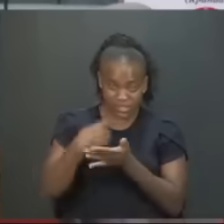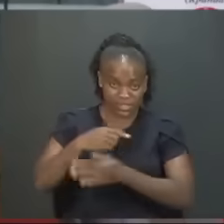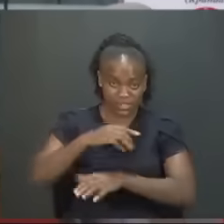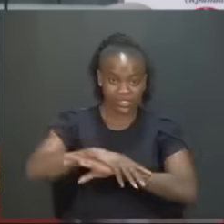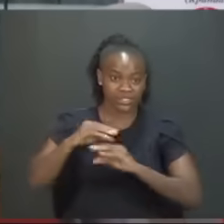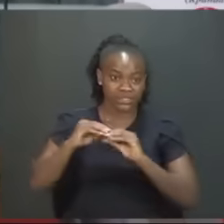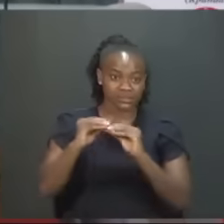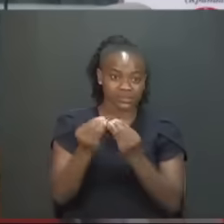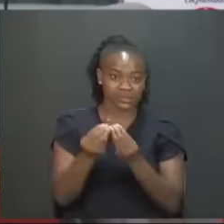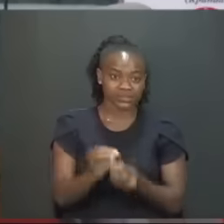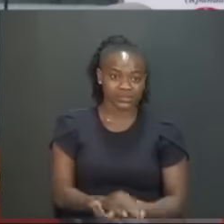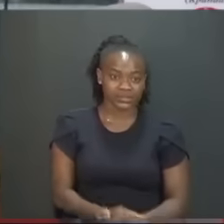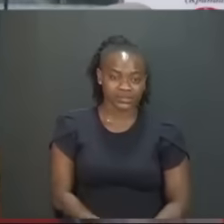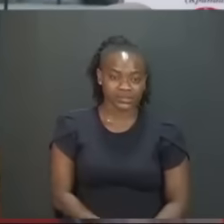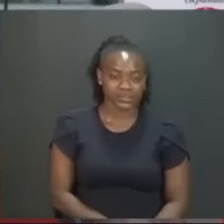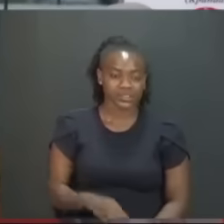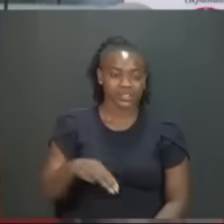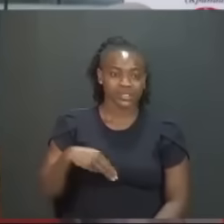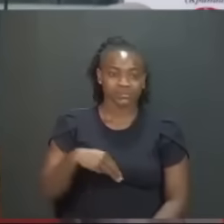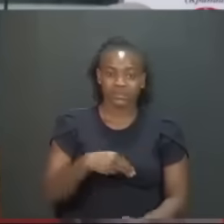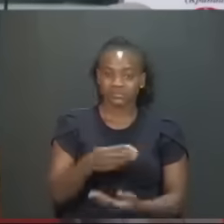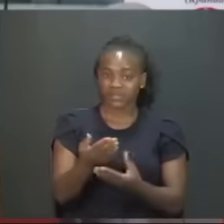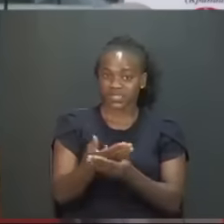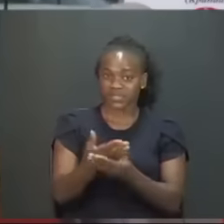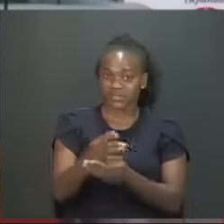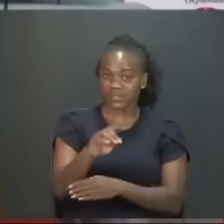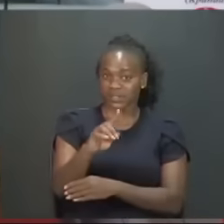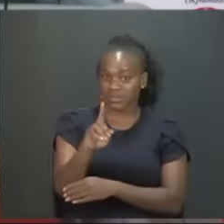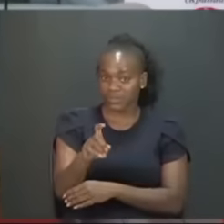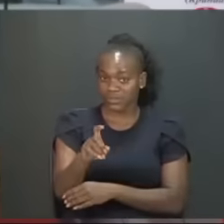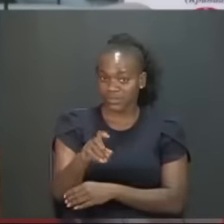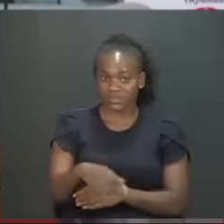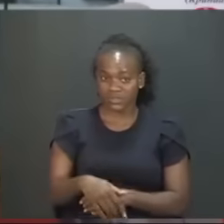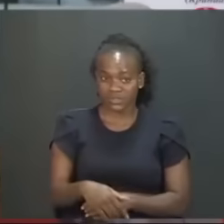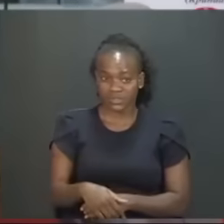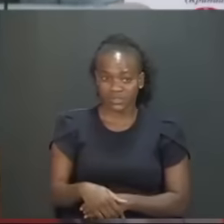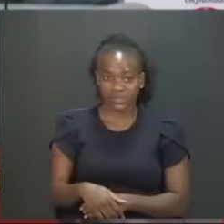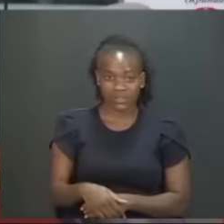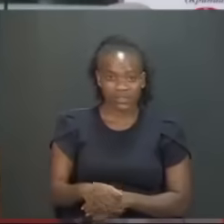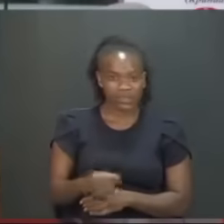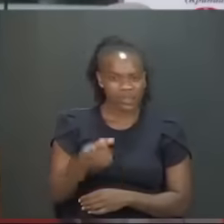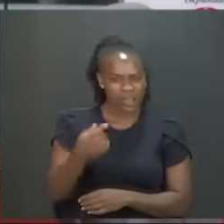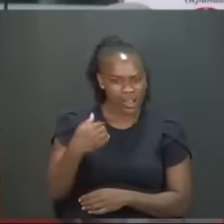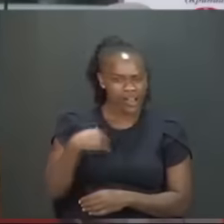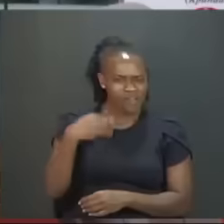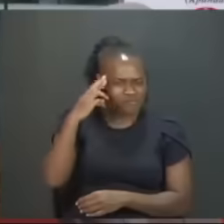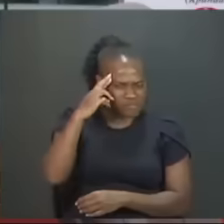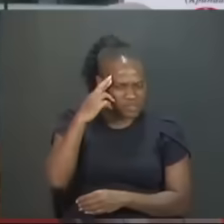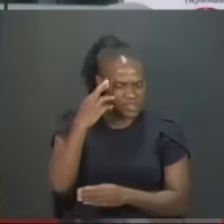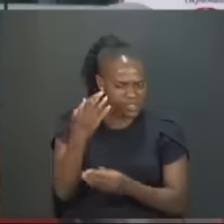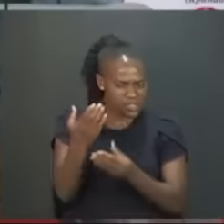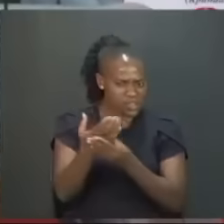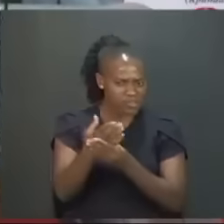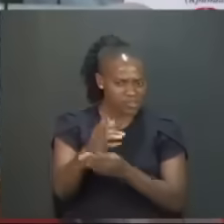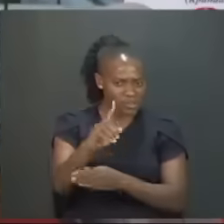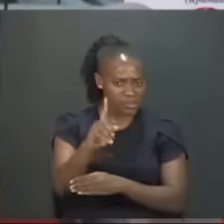office. Members file these questions on reasonable grounds. And they demand